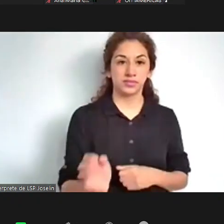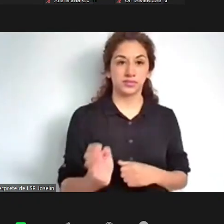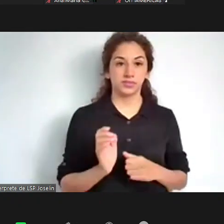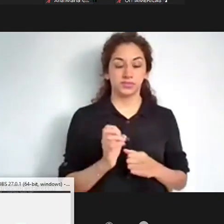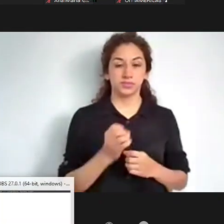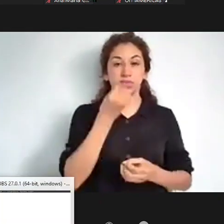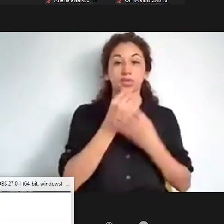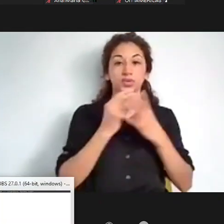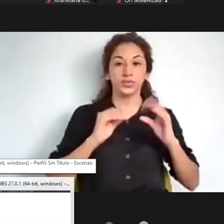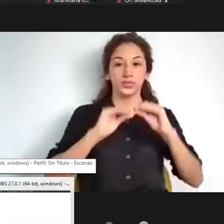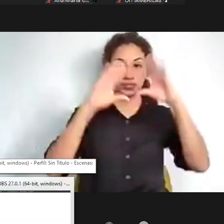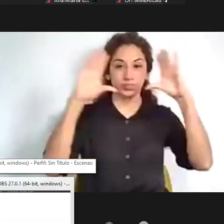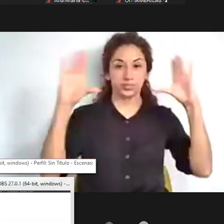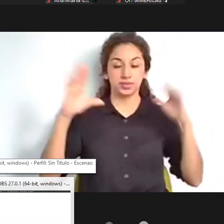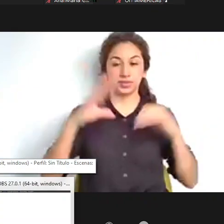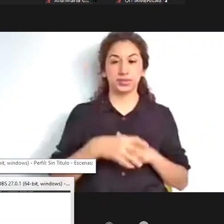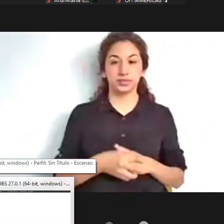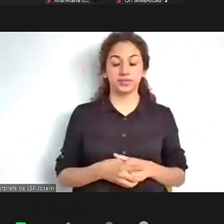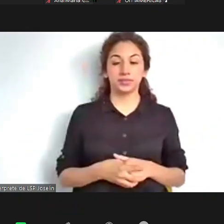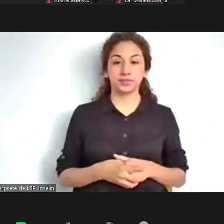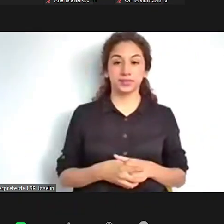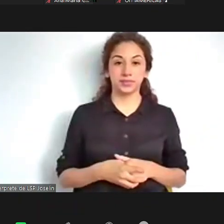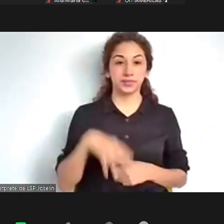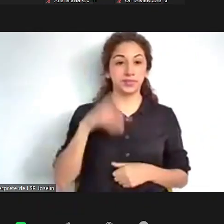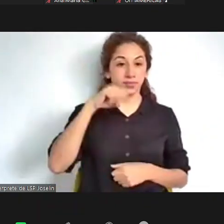can you hear me good morning